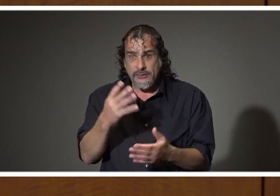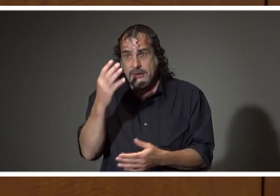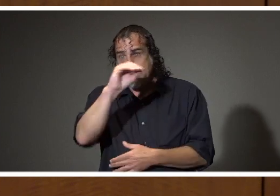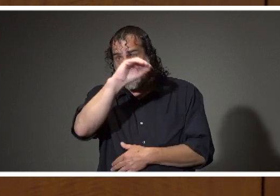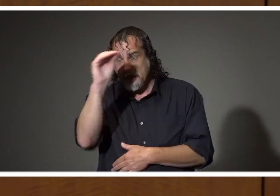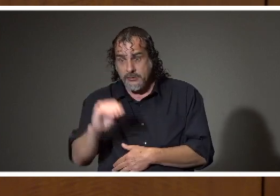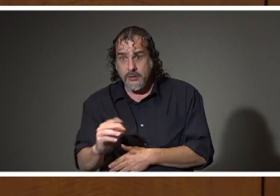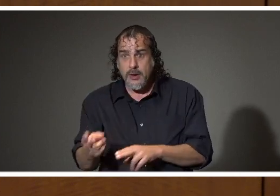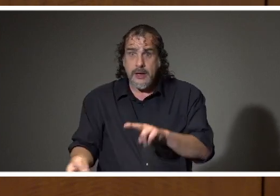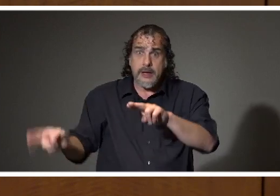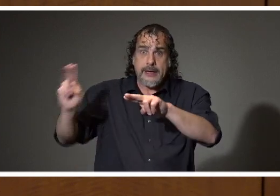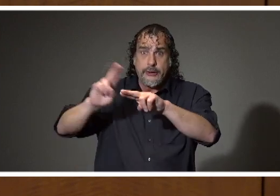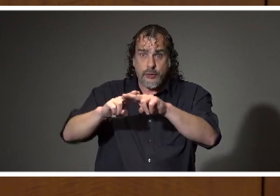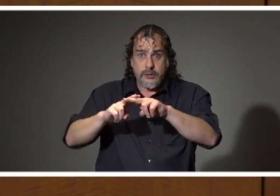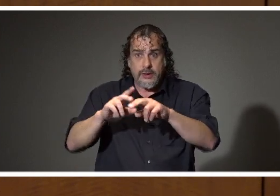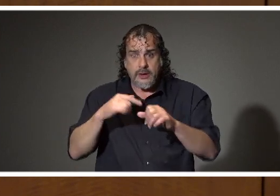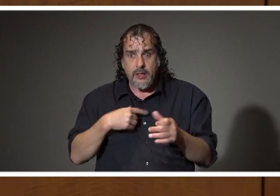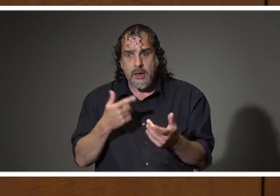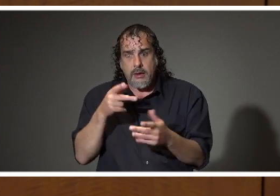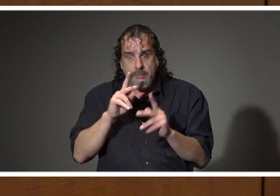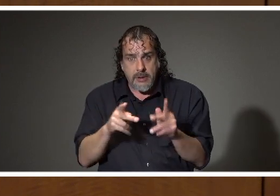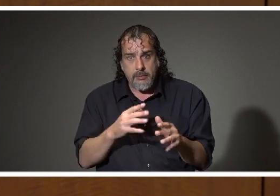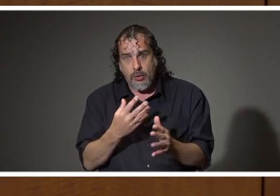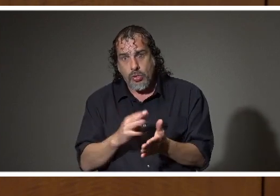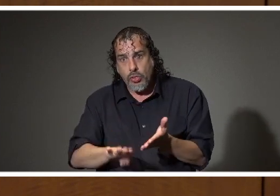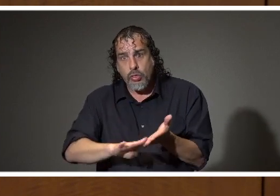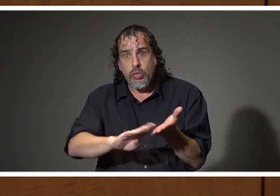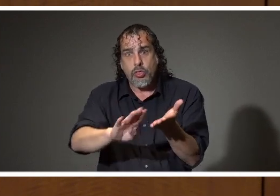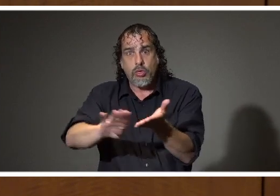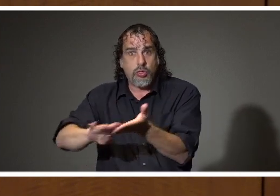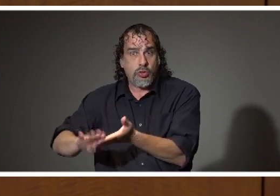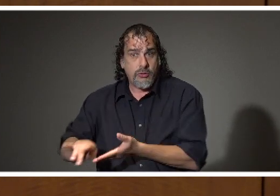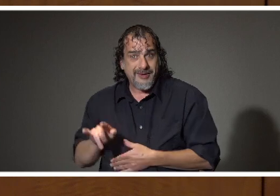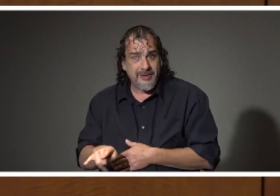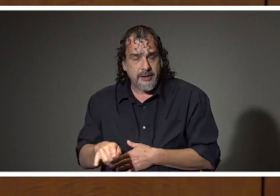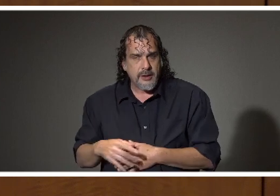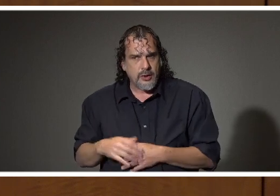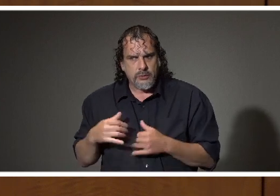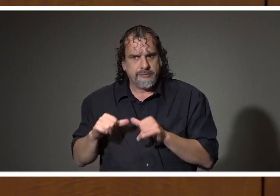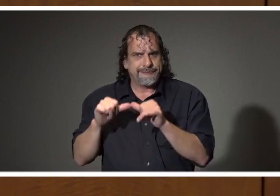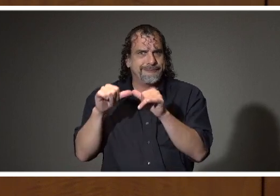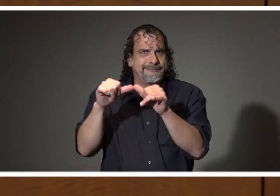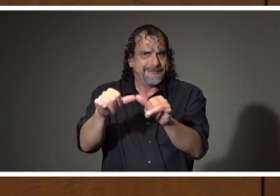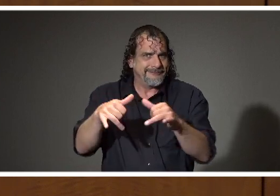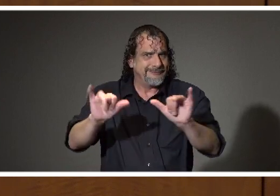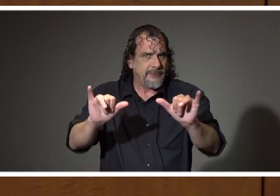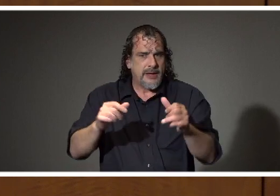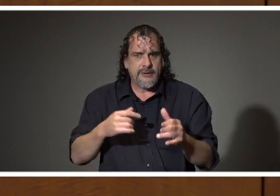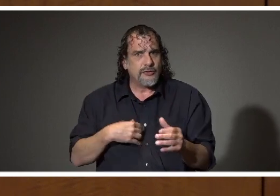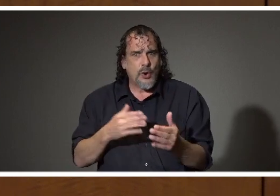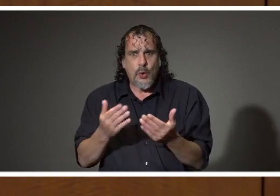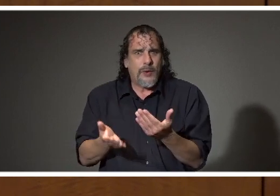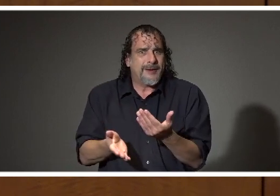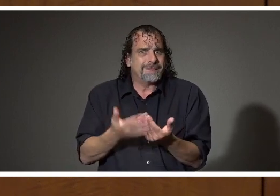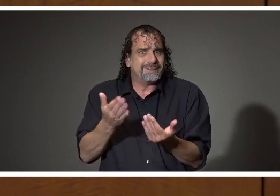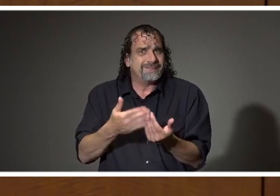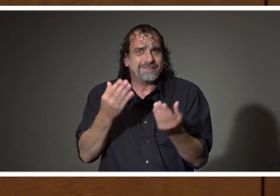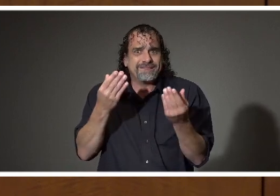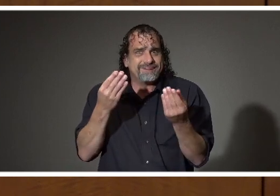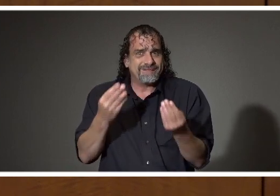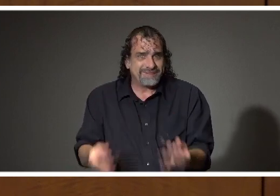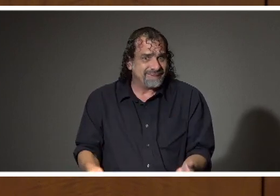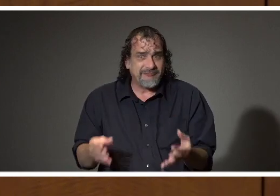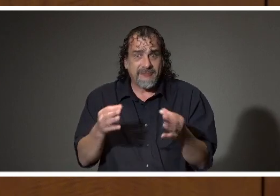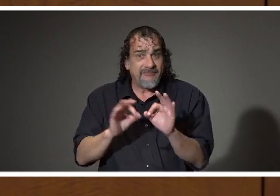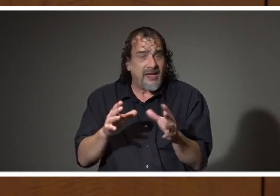caused delays for the people. That work is ongoing. There is no simple fix, but I will tell you that I am proud of the